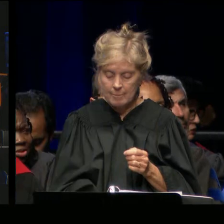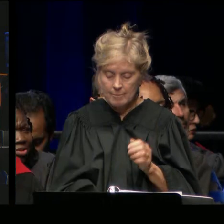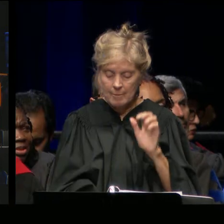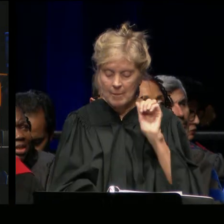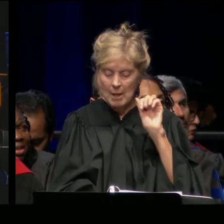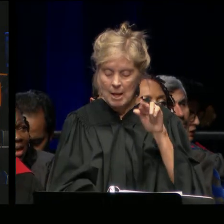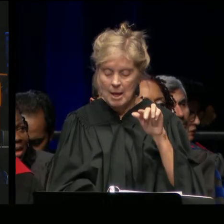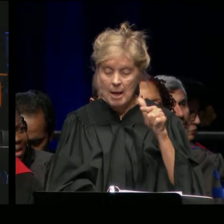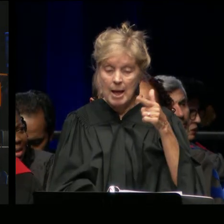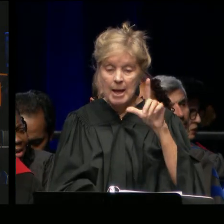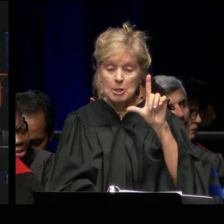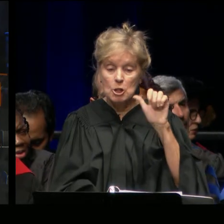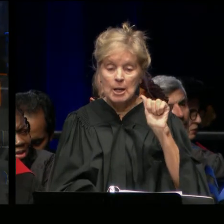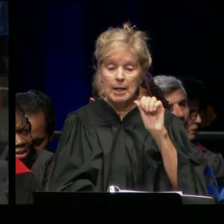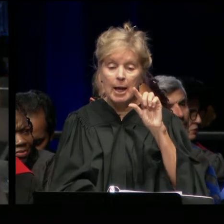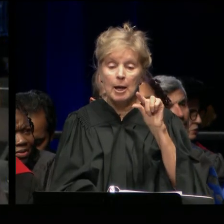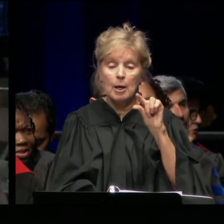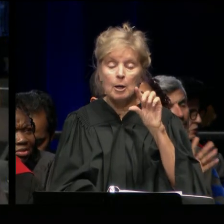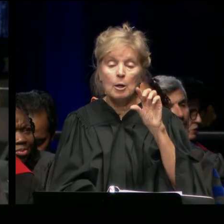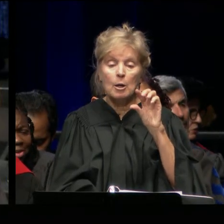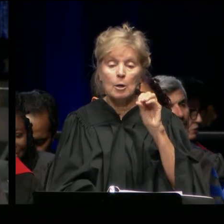Angela Gouge.